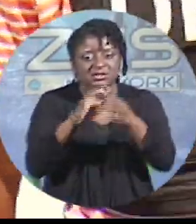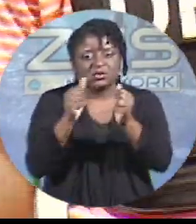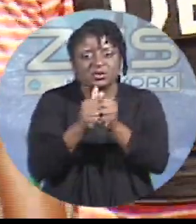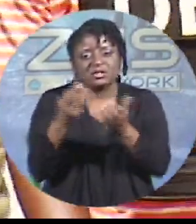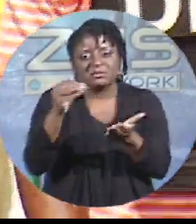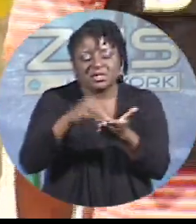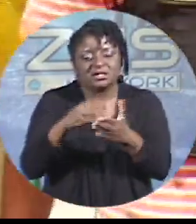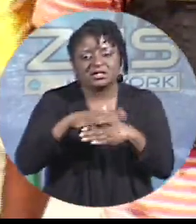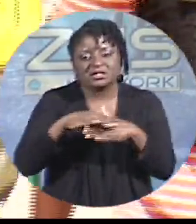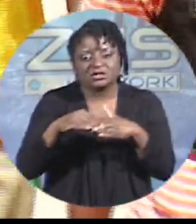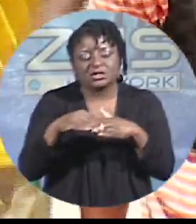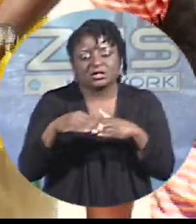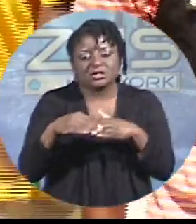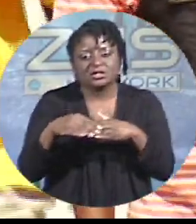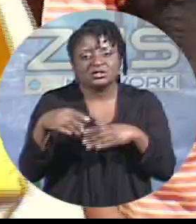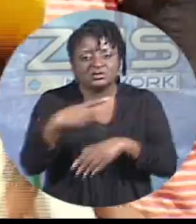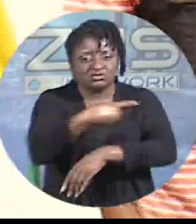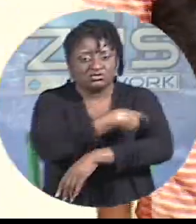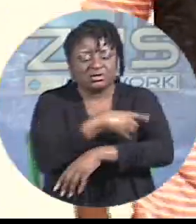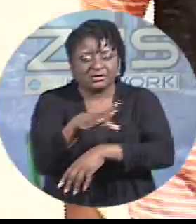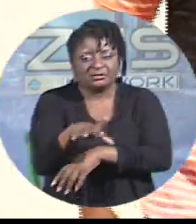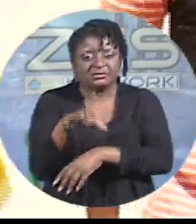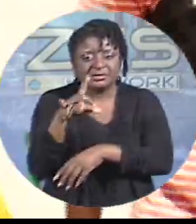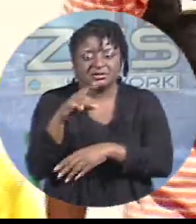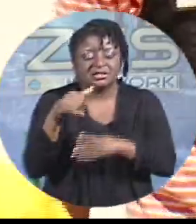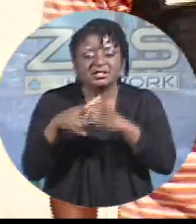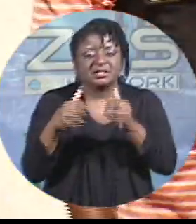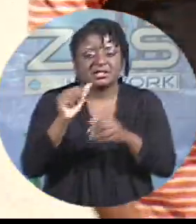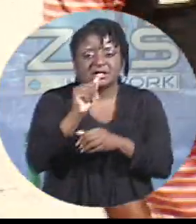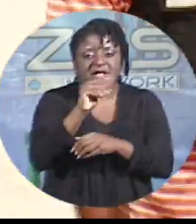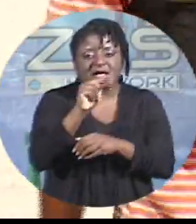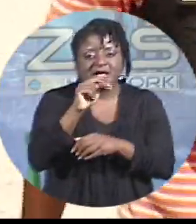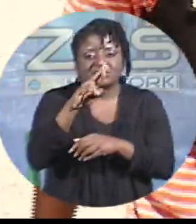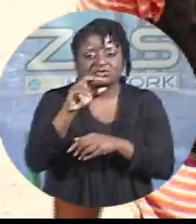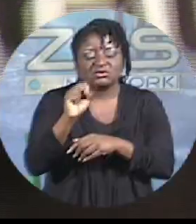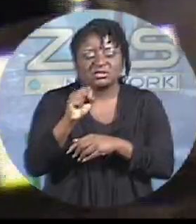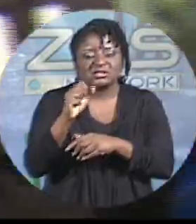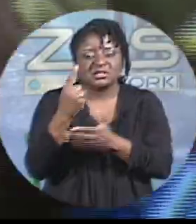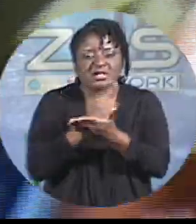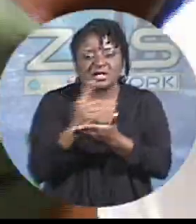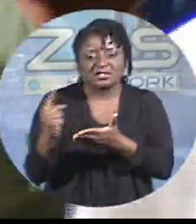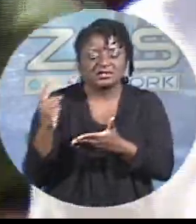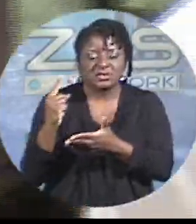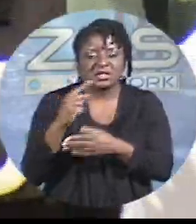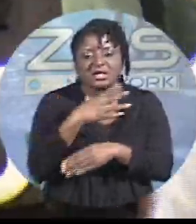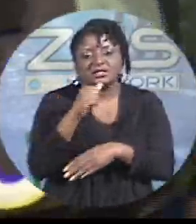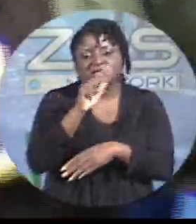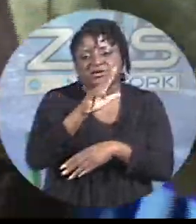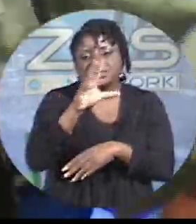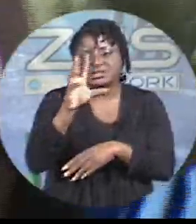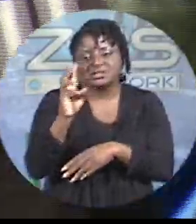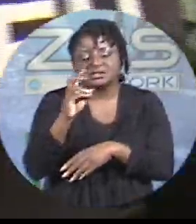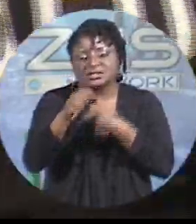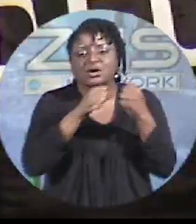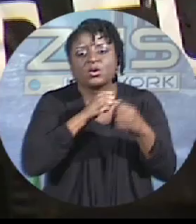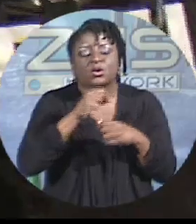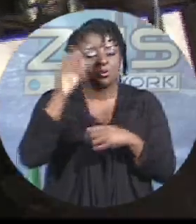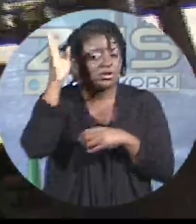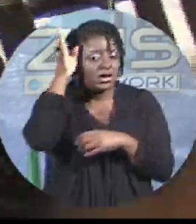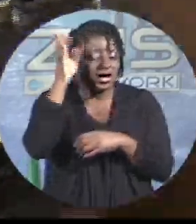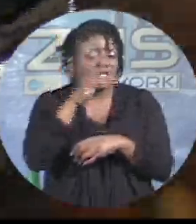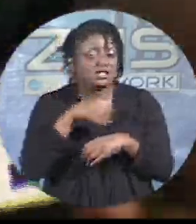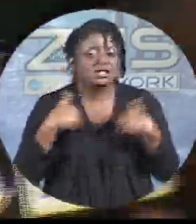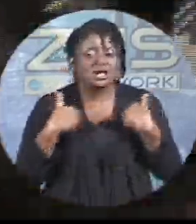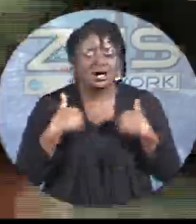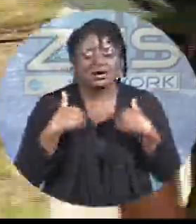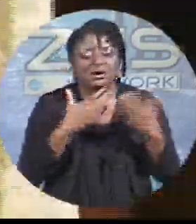in Andros last week. Lavarity and 46-year-old Bernard Young faced a magistrate today charged with the crime. Police